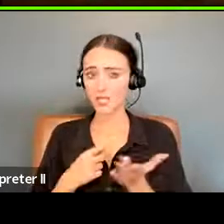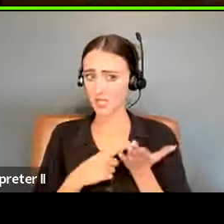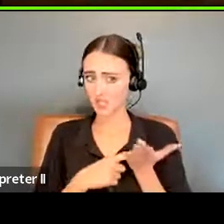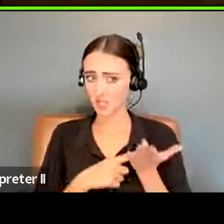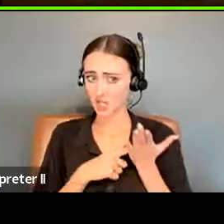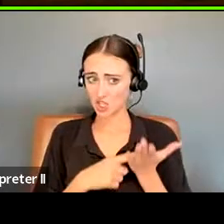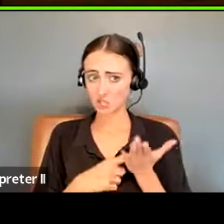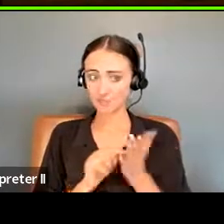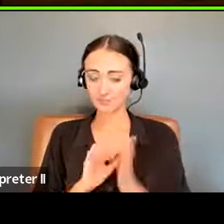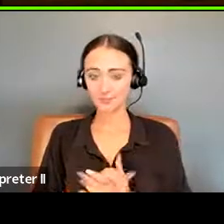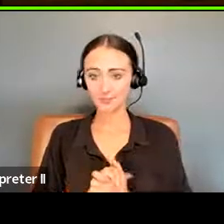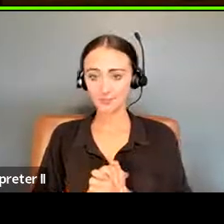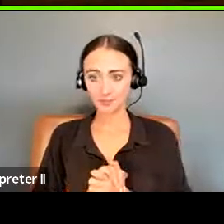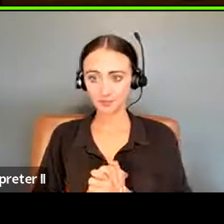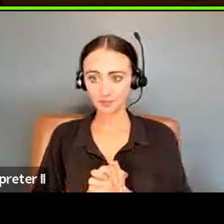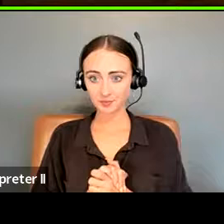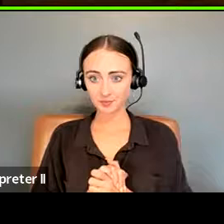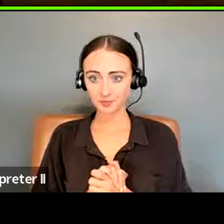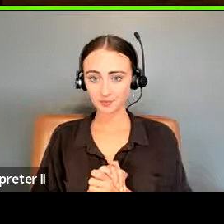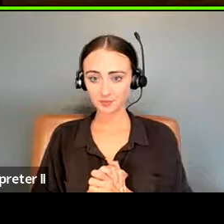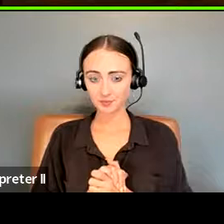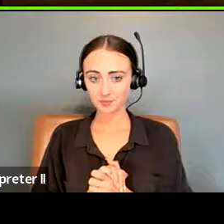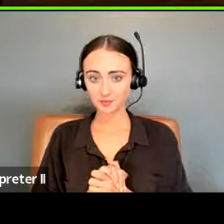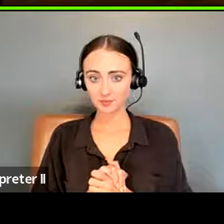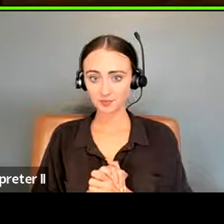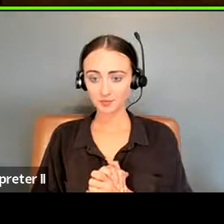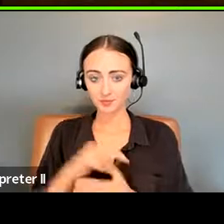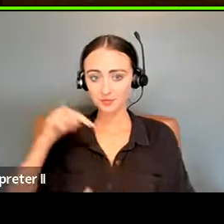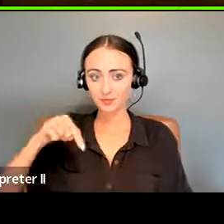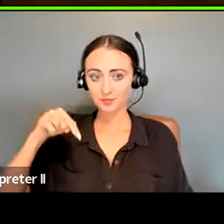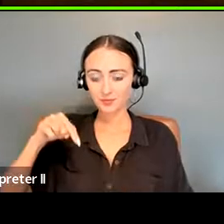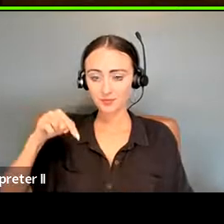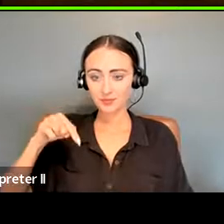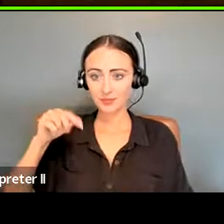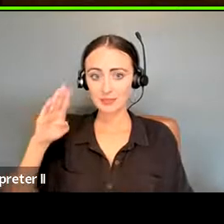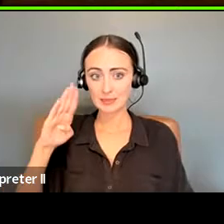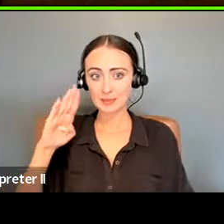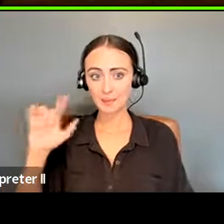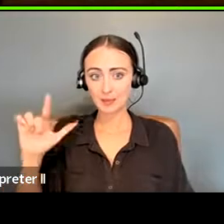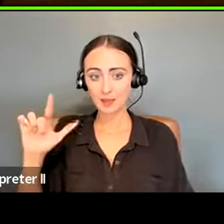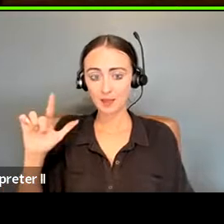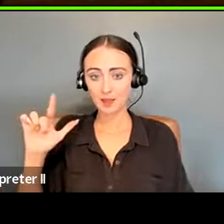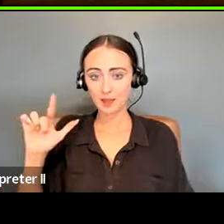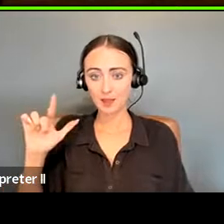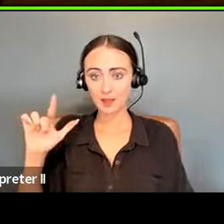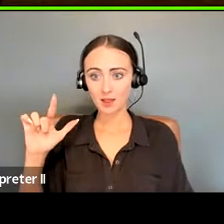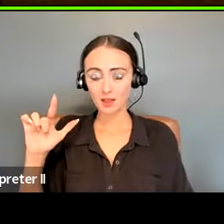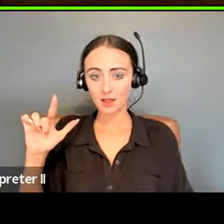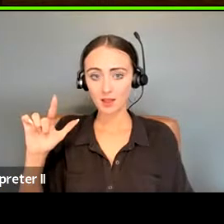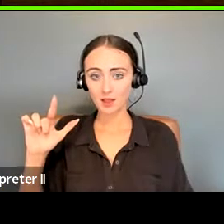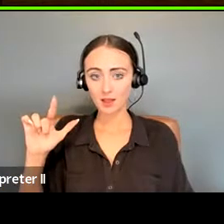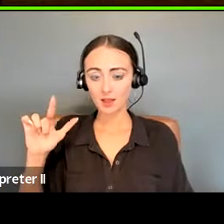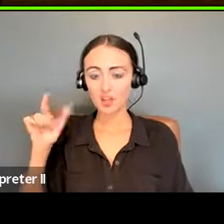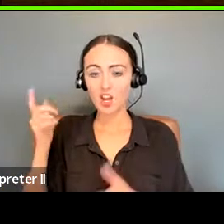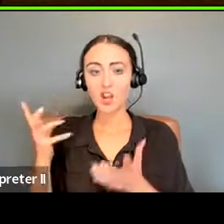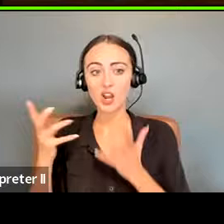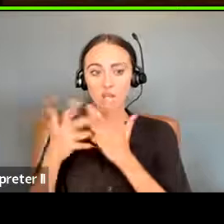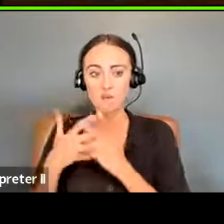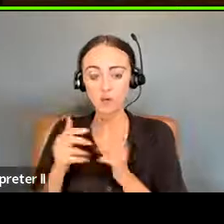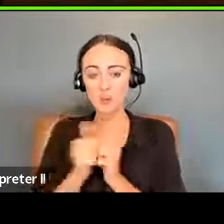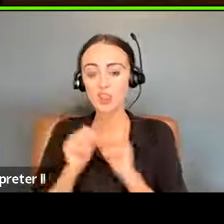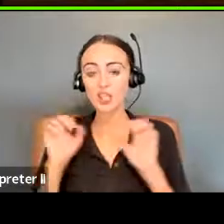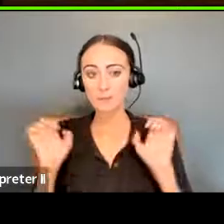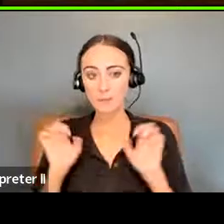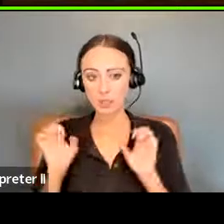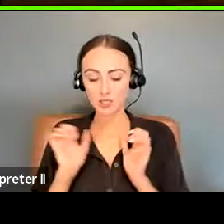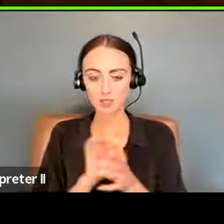discussion. Madam Secretary, this is the bill, the Conforming. to version ENS. conforming with the emergency.